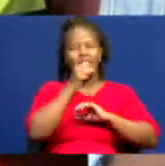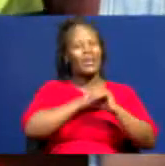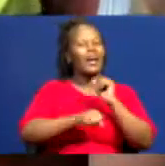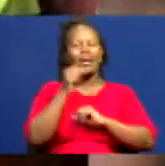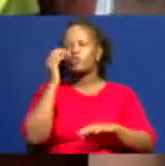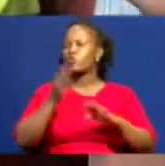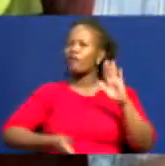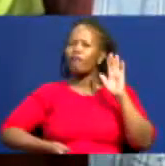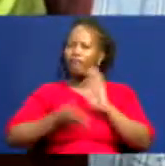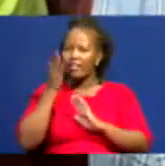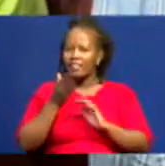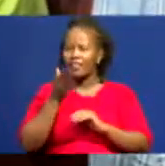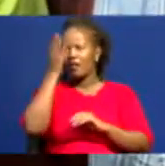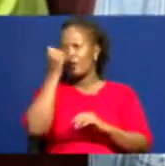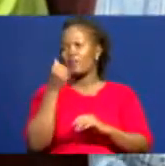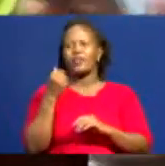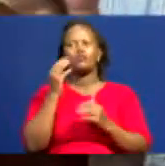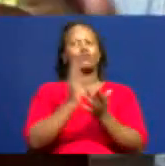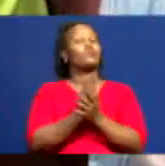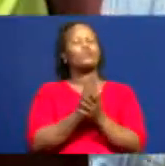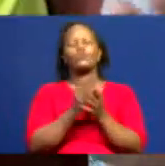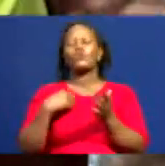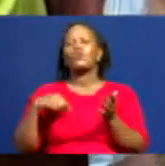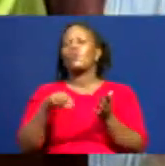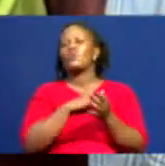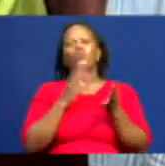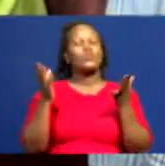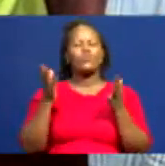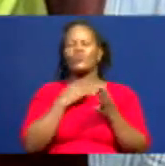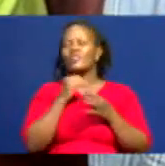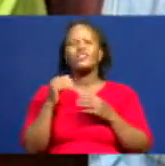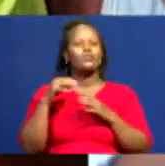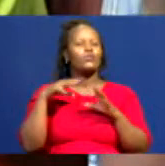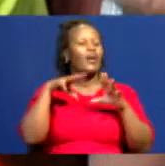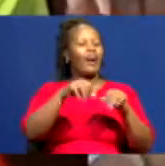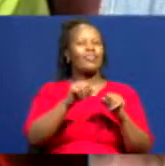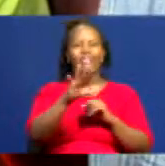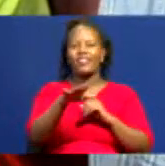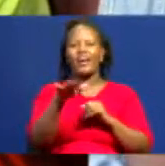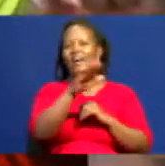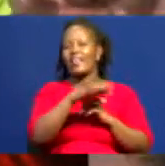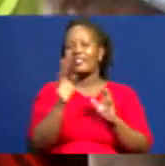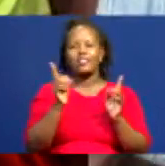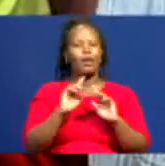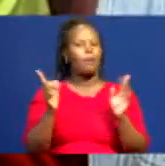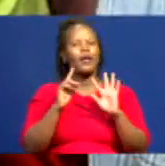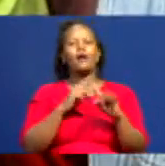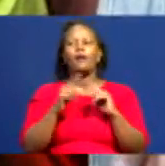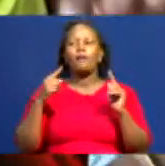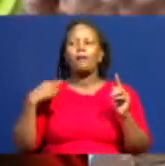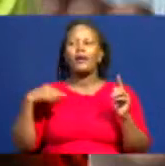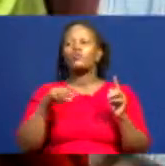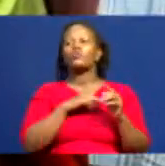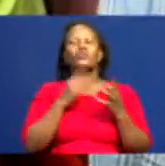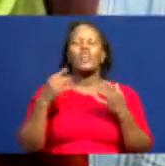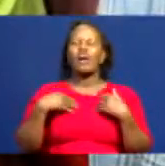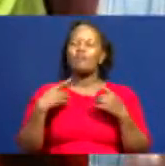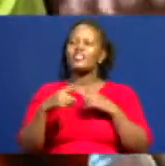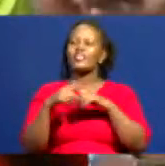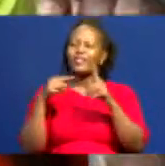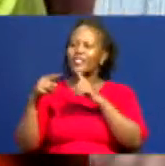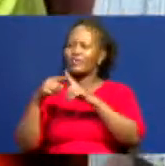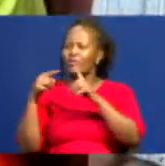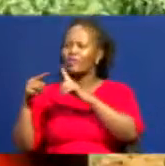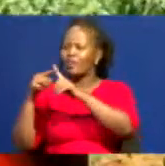sababu hawa sisi hatujaenda kwao, and you have no business going to their place. But you have been killed in our place, in our land, we have